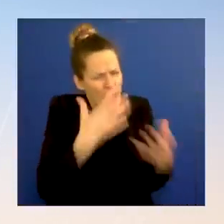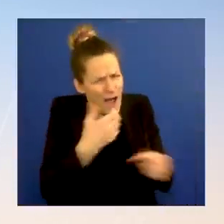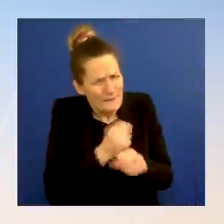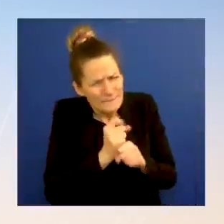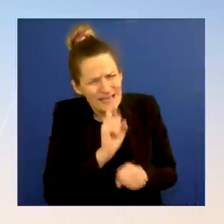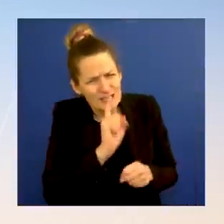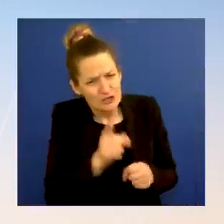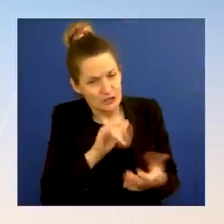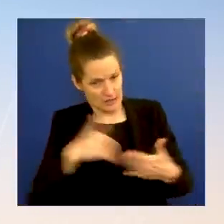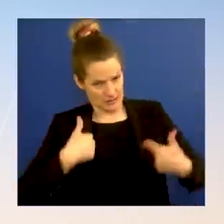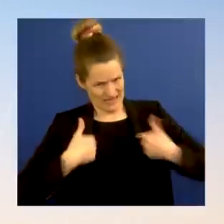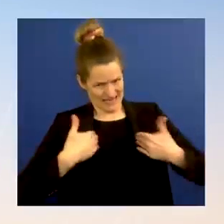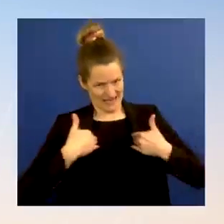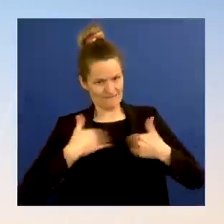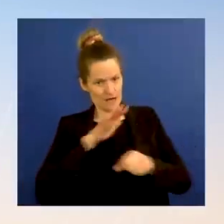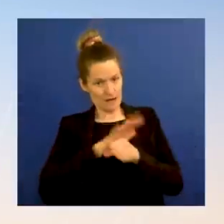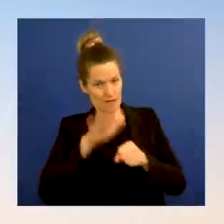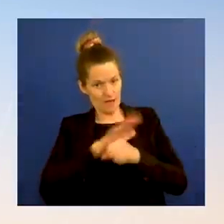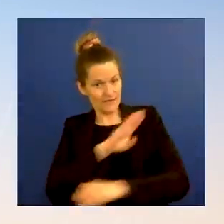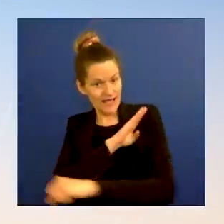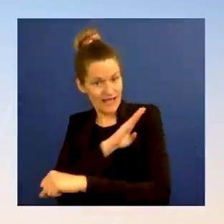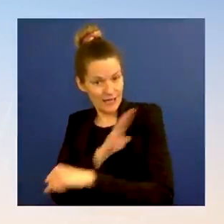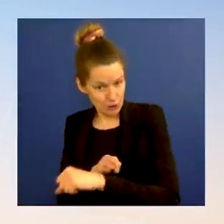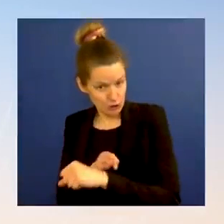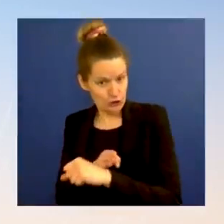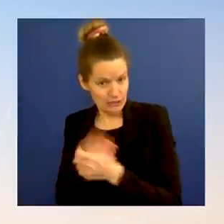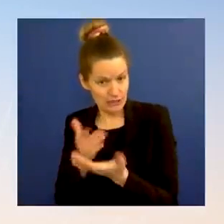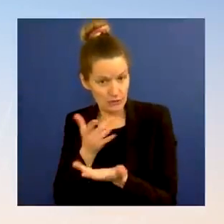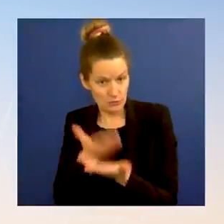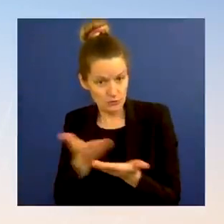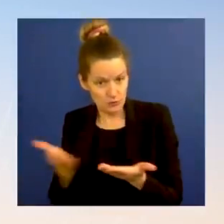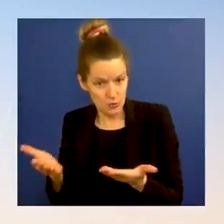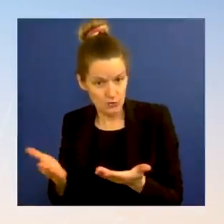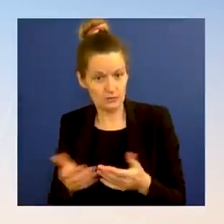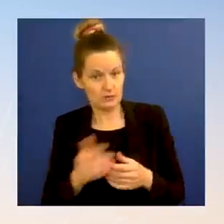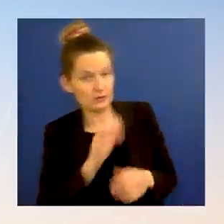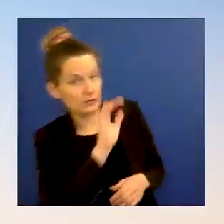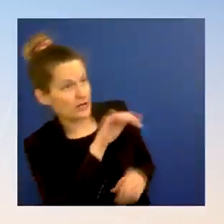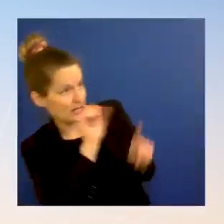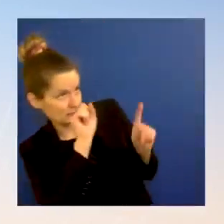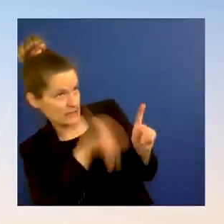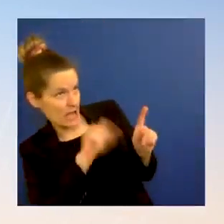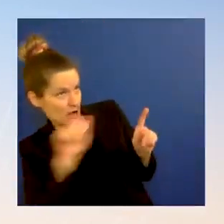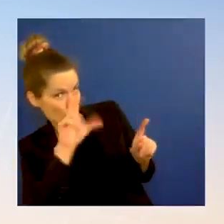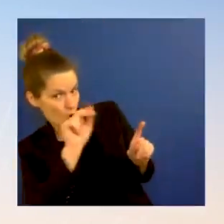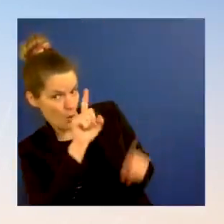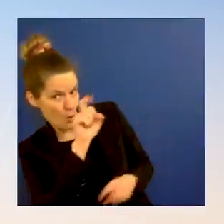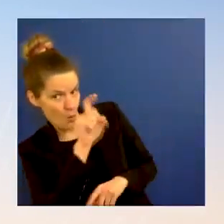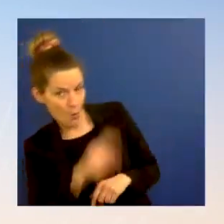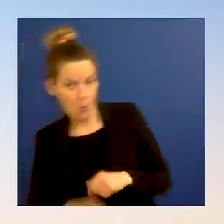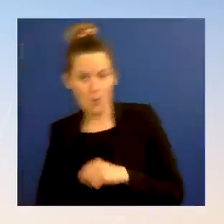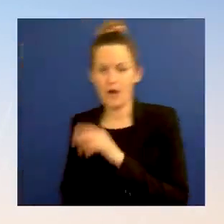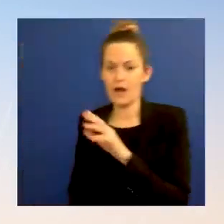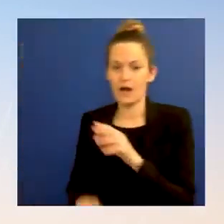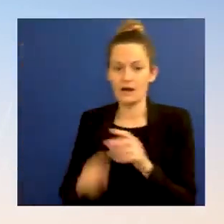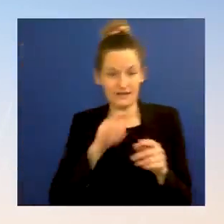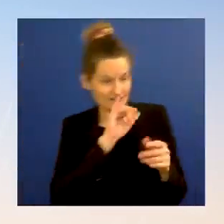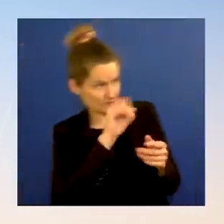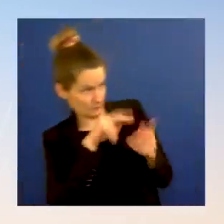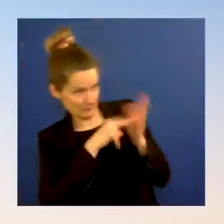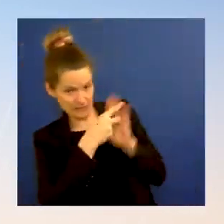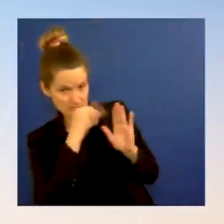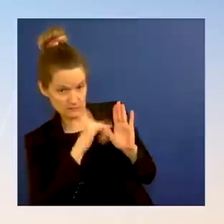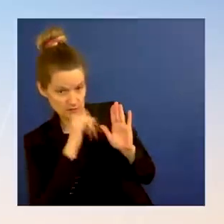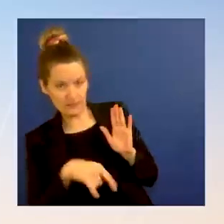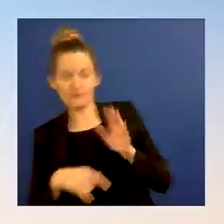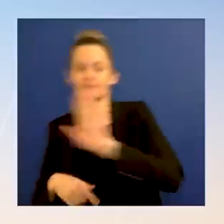take. Is that a no, he would not sign this legislation? Again, we remain in contact and discussion with members of Congress. We are looking at options